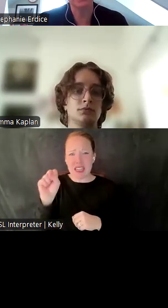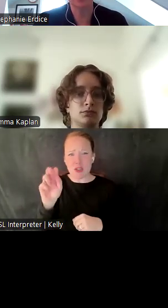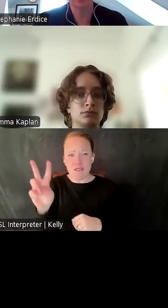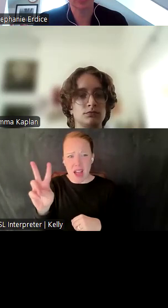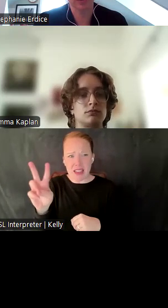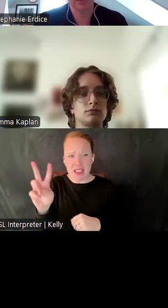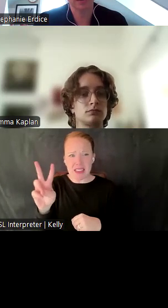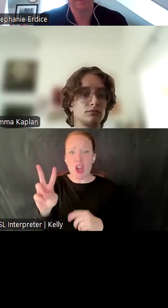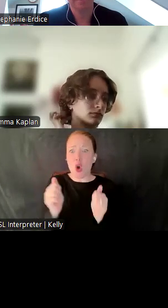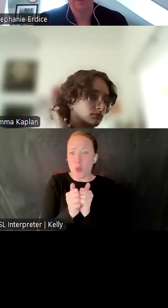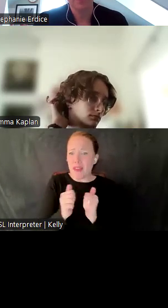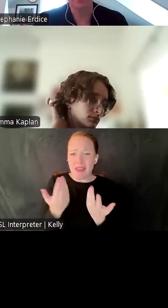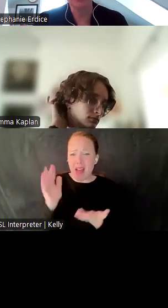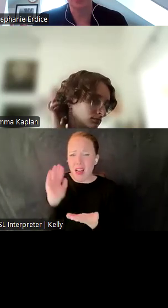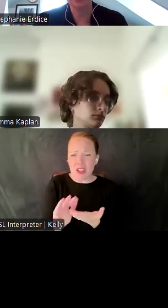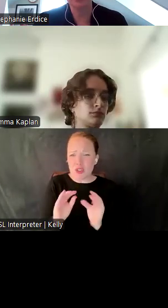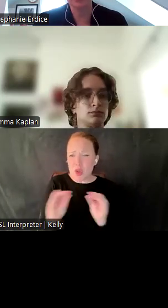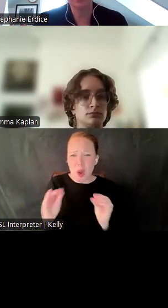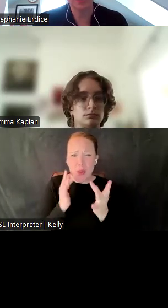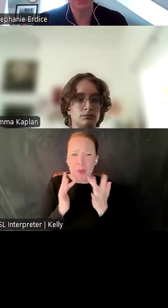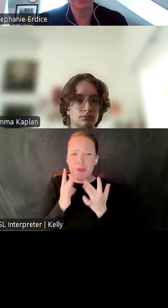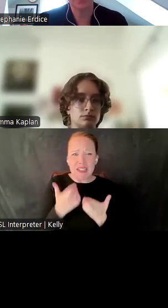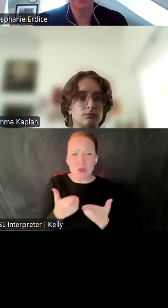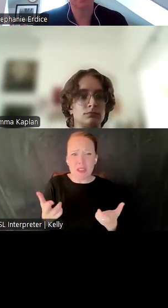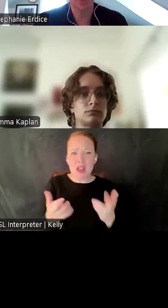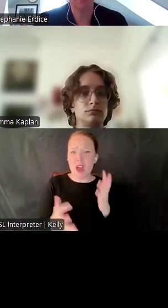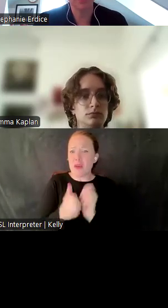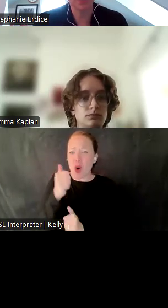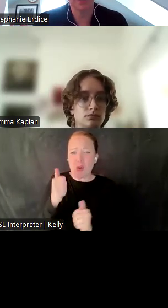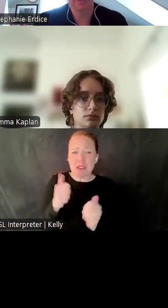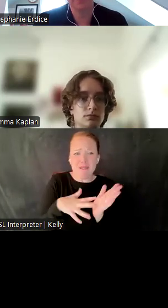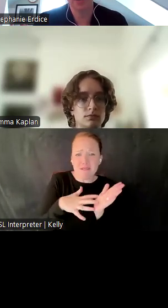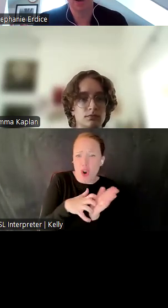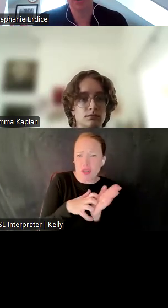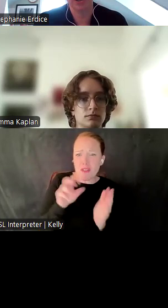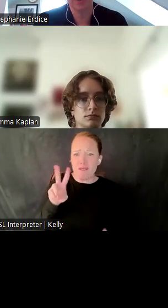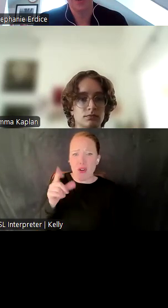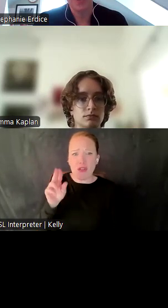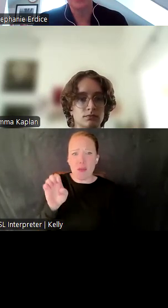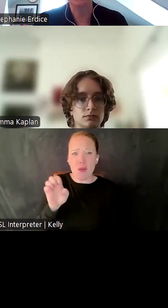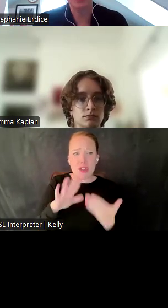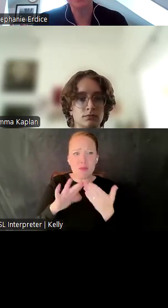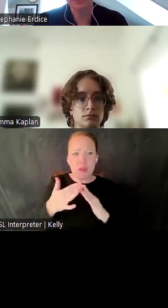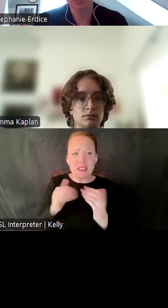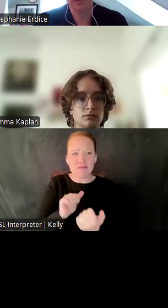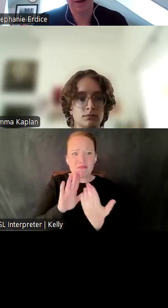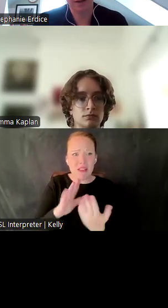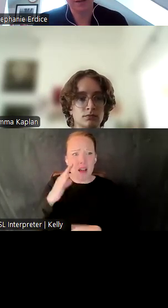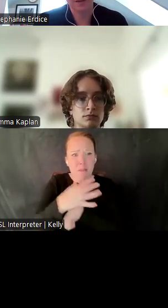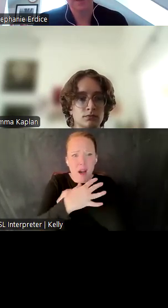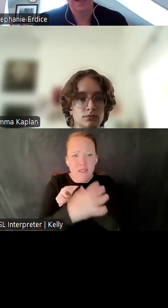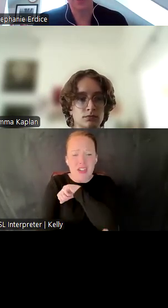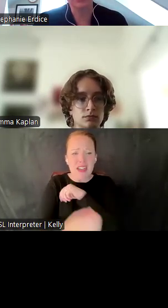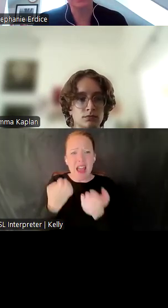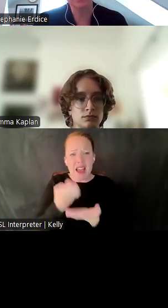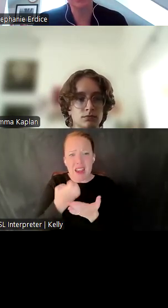with the least resources. The most vulnerable communities facing poverty and economic hardship, as well as sexual